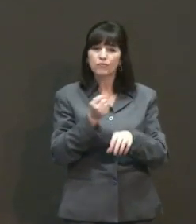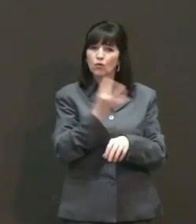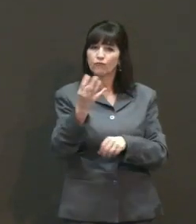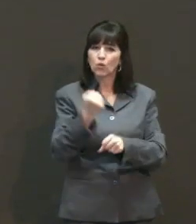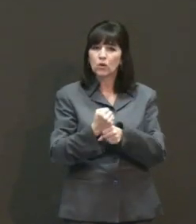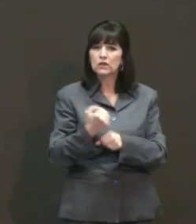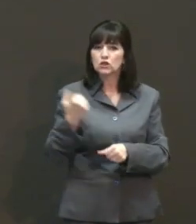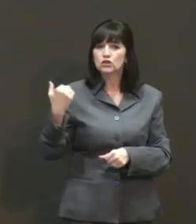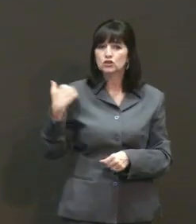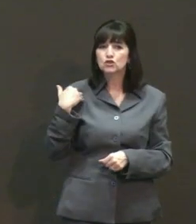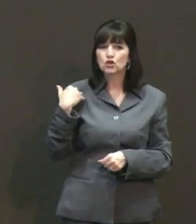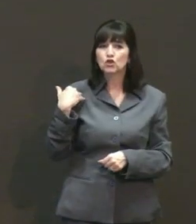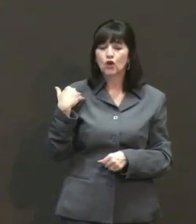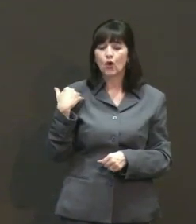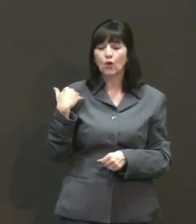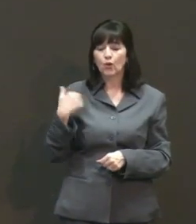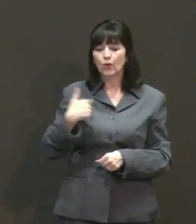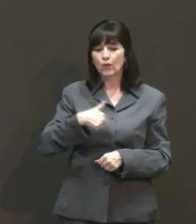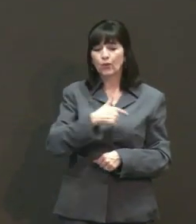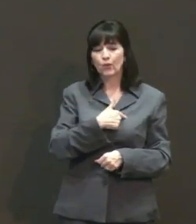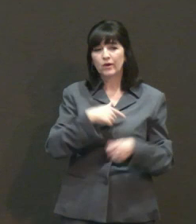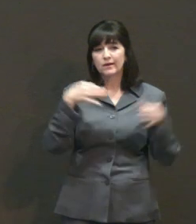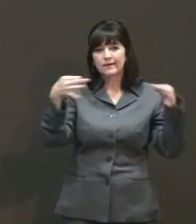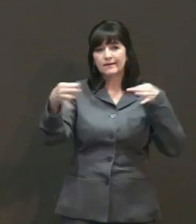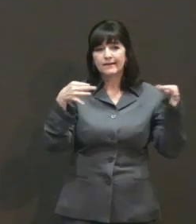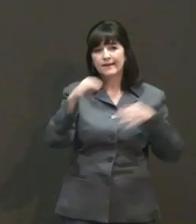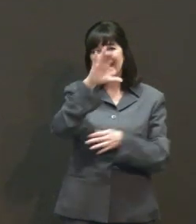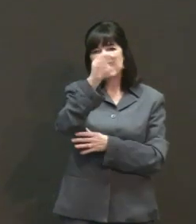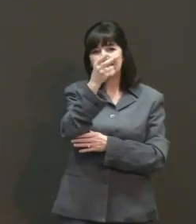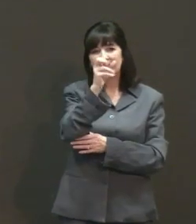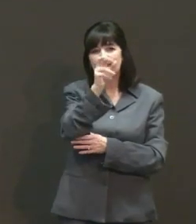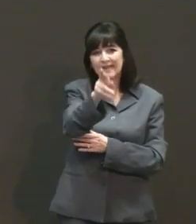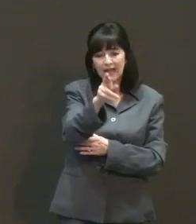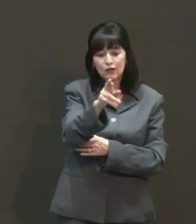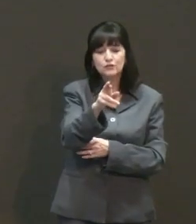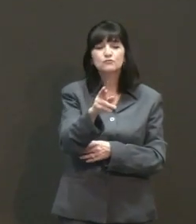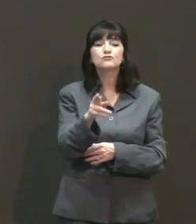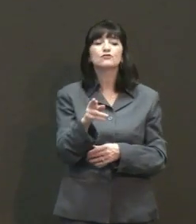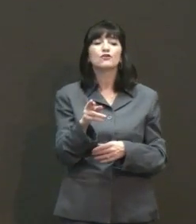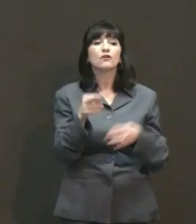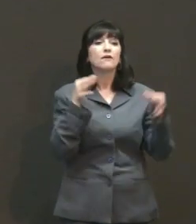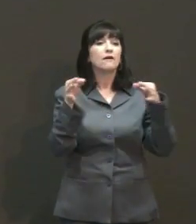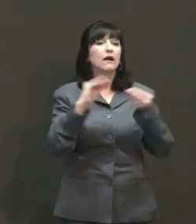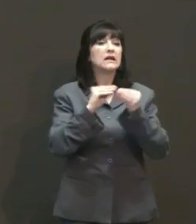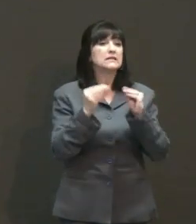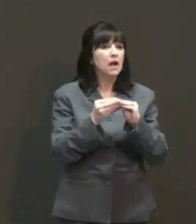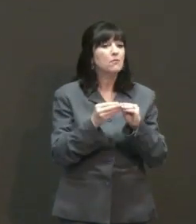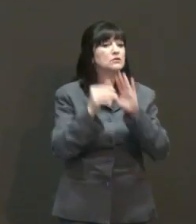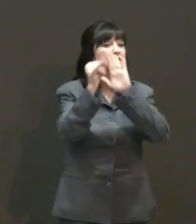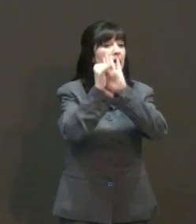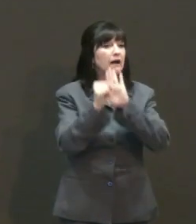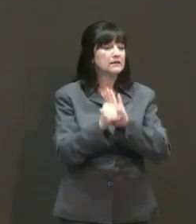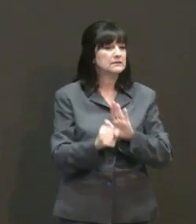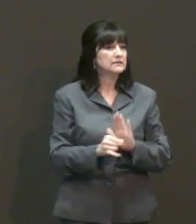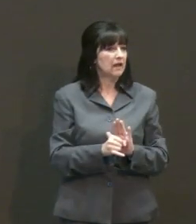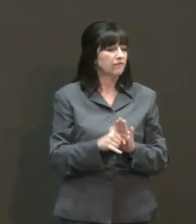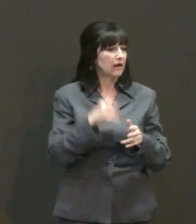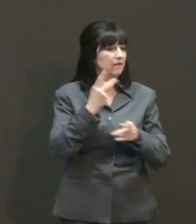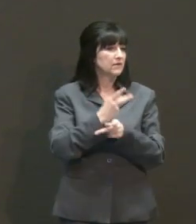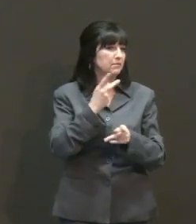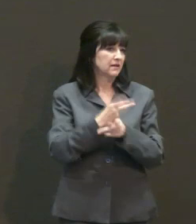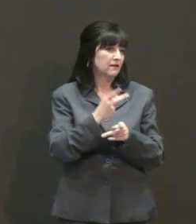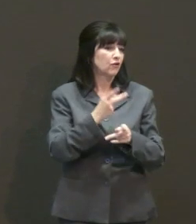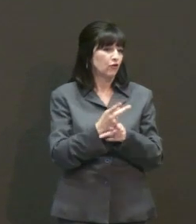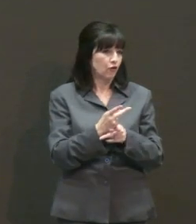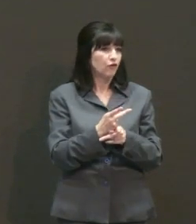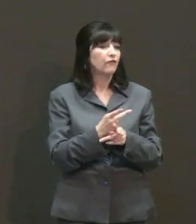with our so-called cancer clusters question and how much you could identify and so on and so forth. And so we're trying to provide as